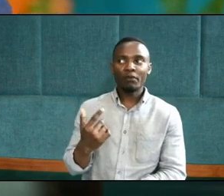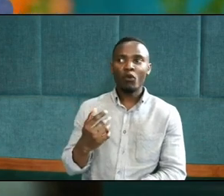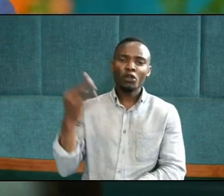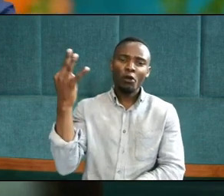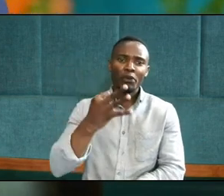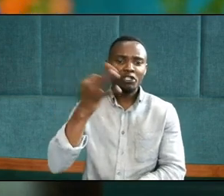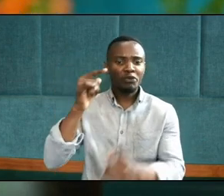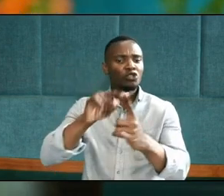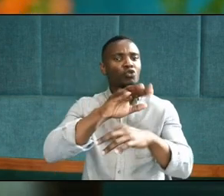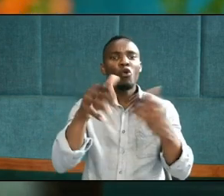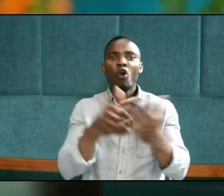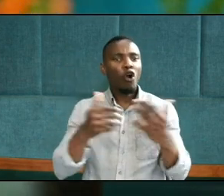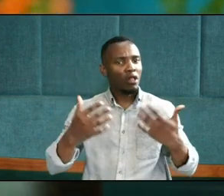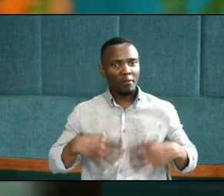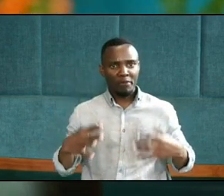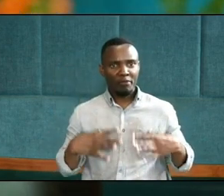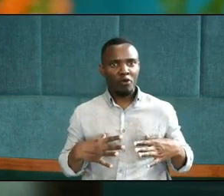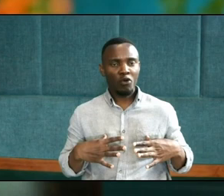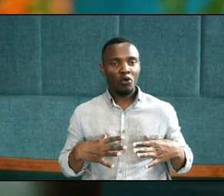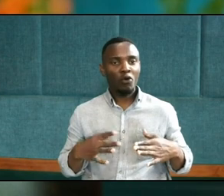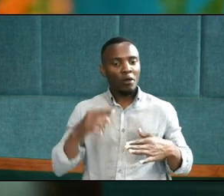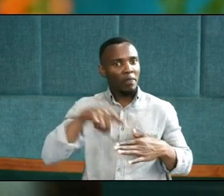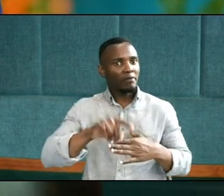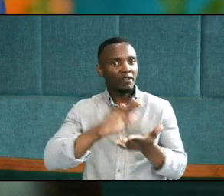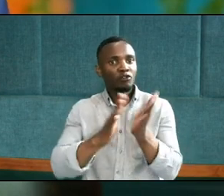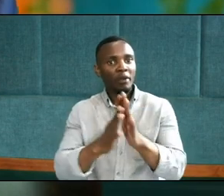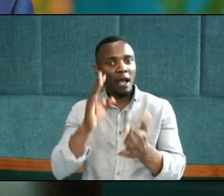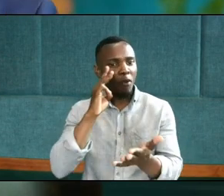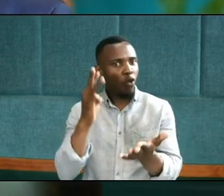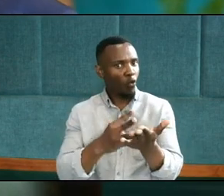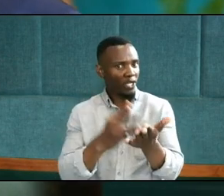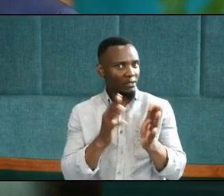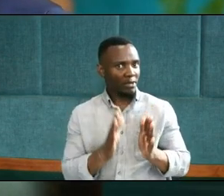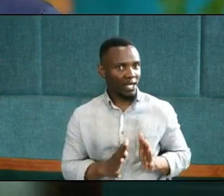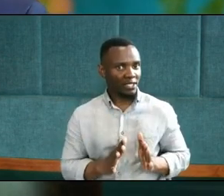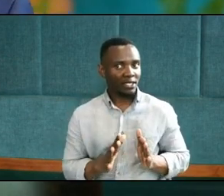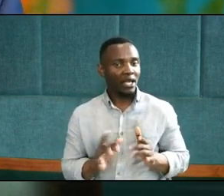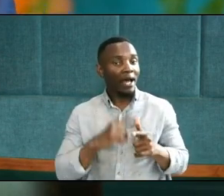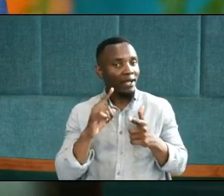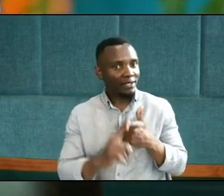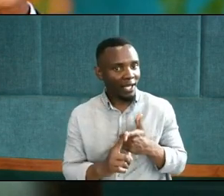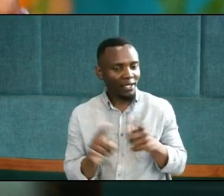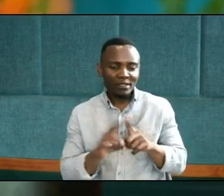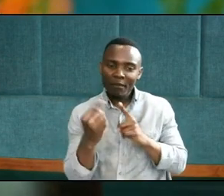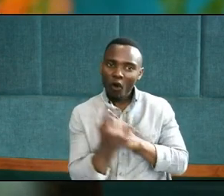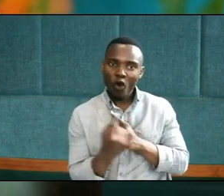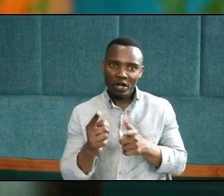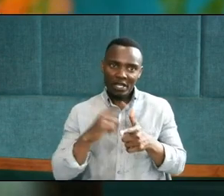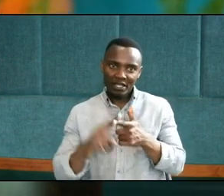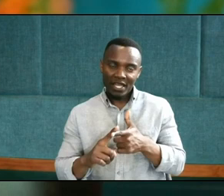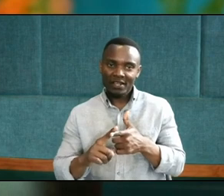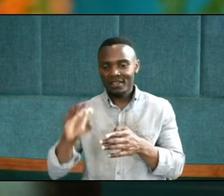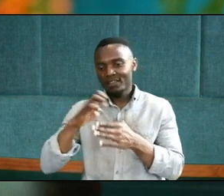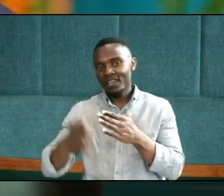everybody, everyone, to be a witness. And then, and only then, the end